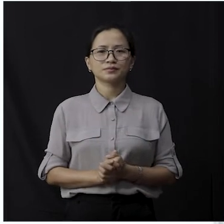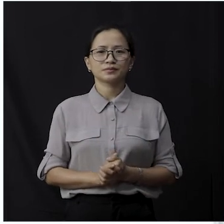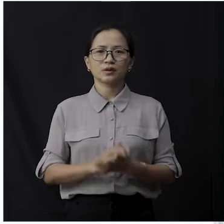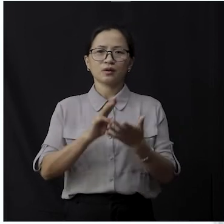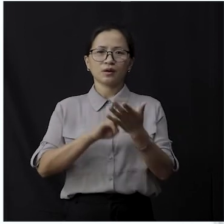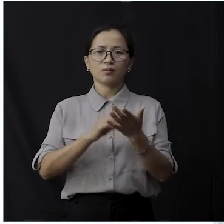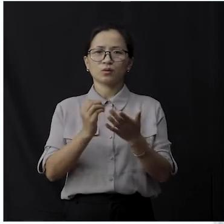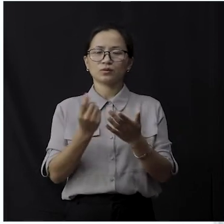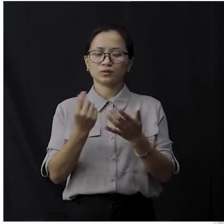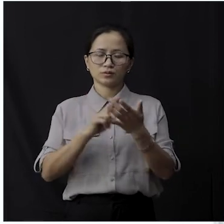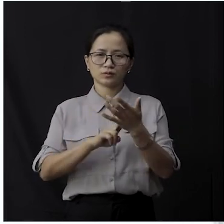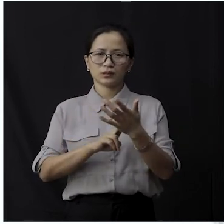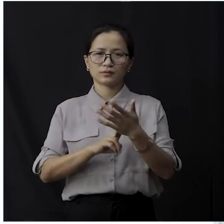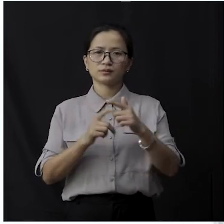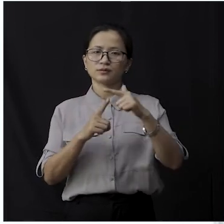mountains,